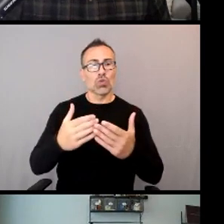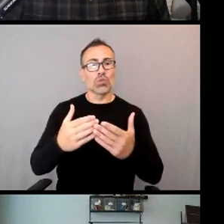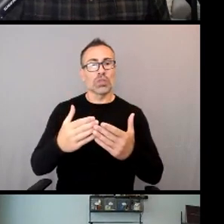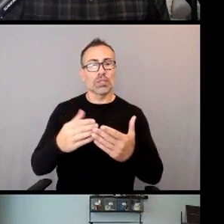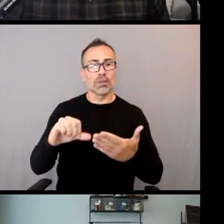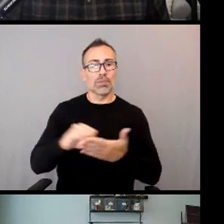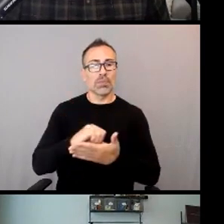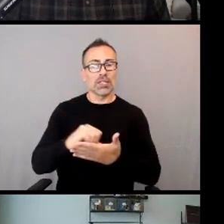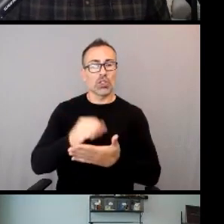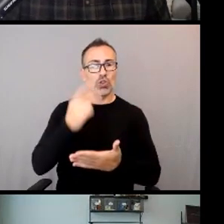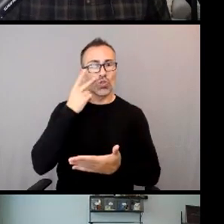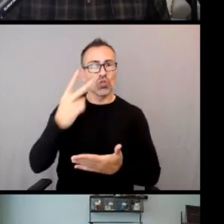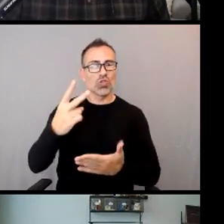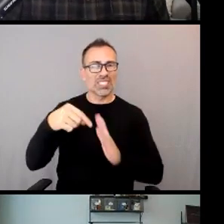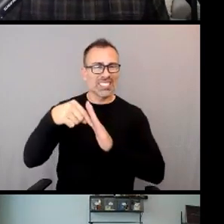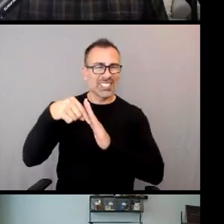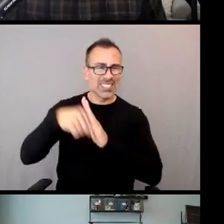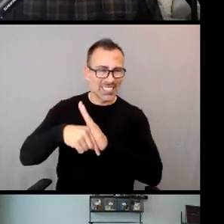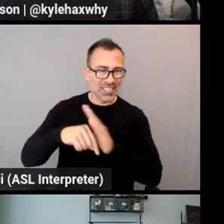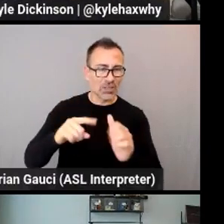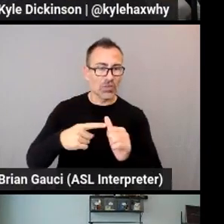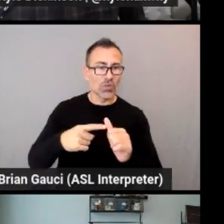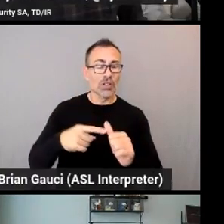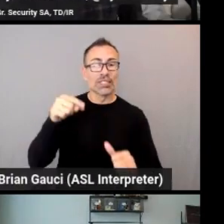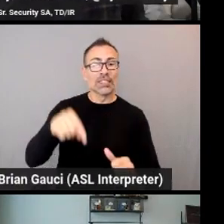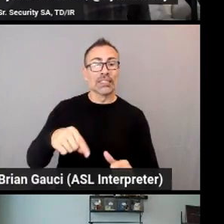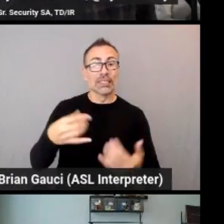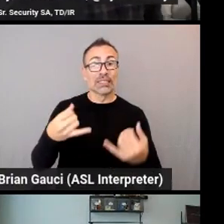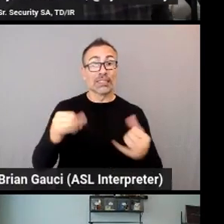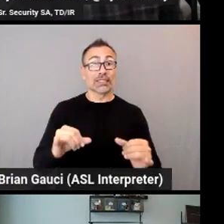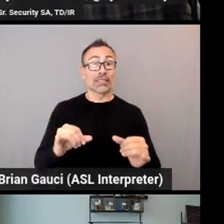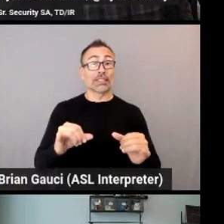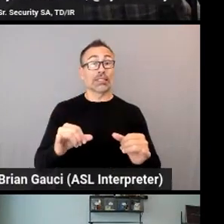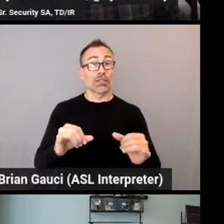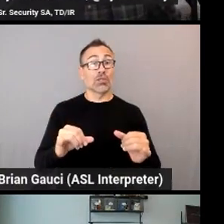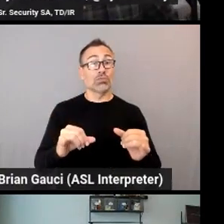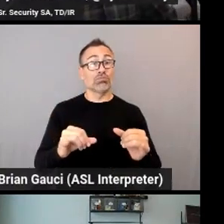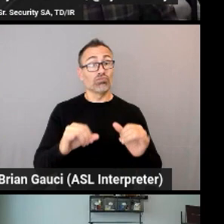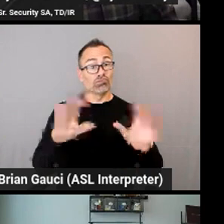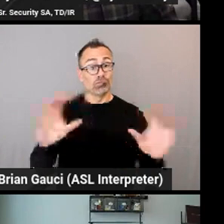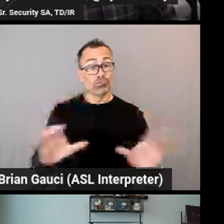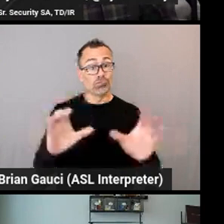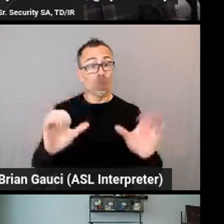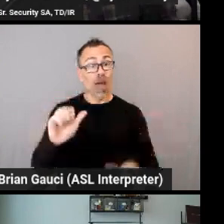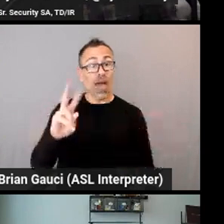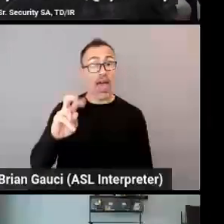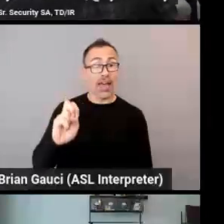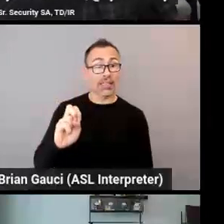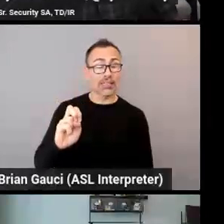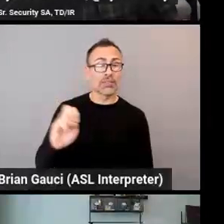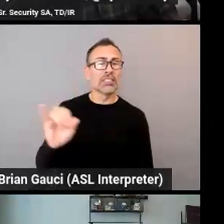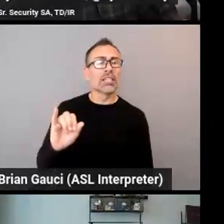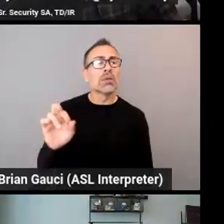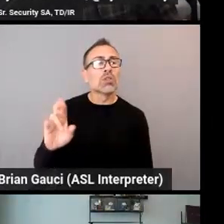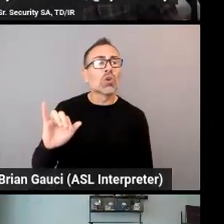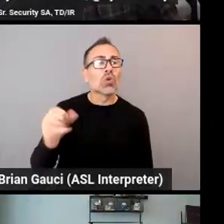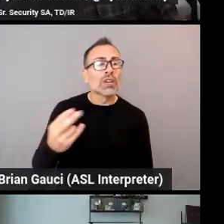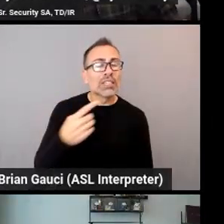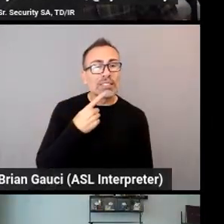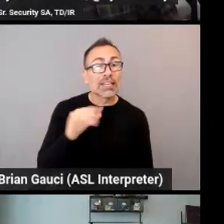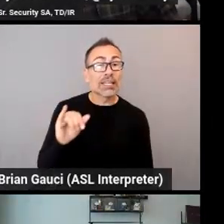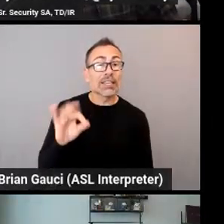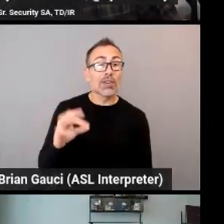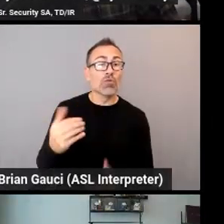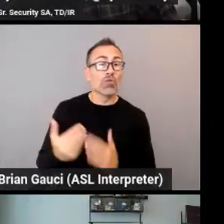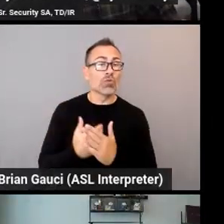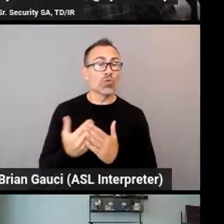see details, right? First off, is this still active? And like Rich said, if it's still active, if new things are associated with